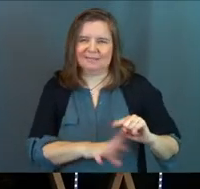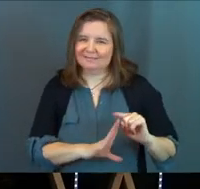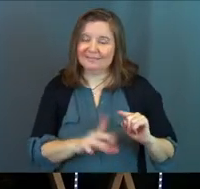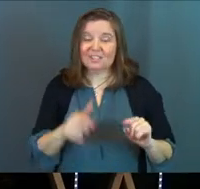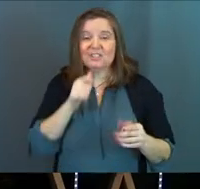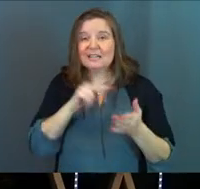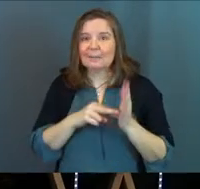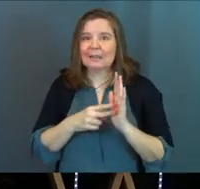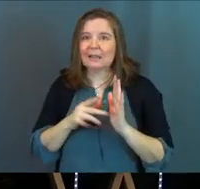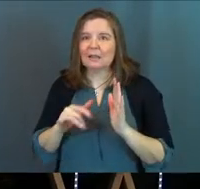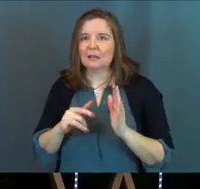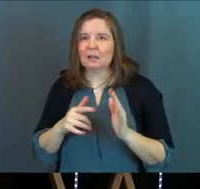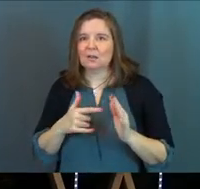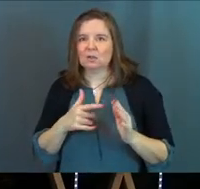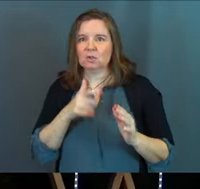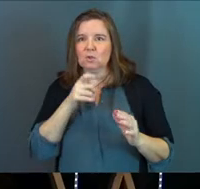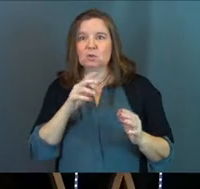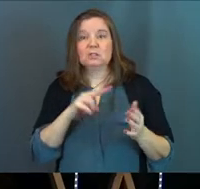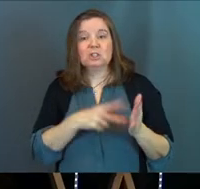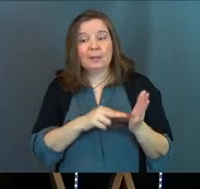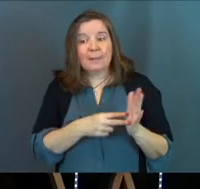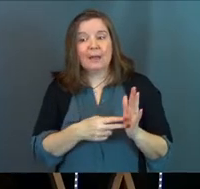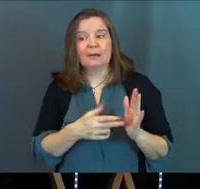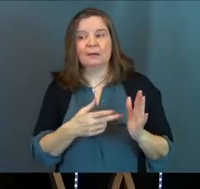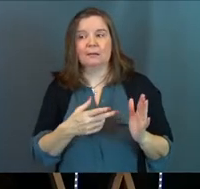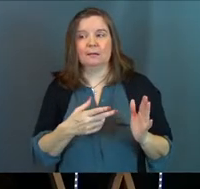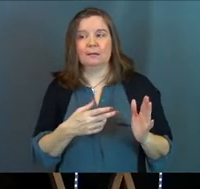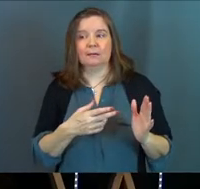And she didn't mean it like that, like you guys just took it.